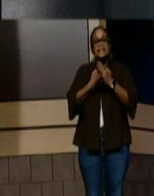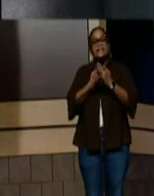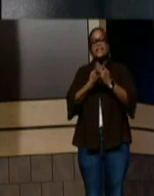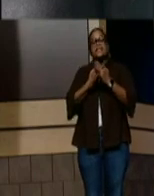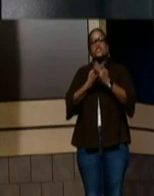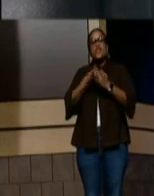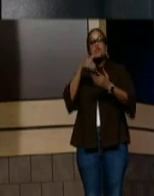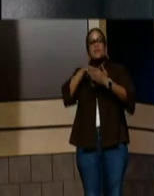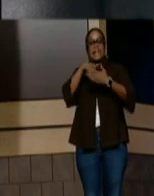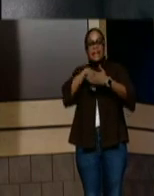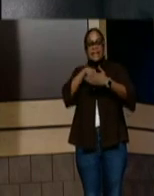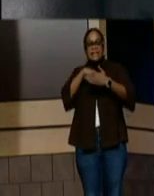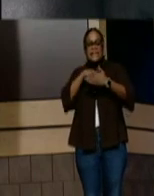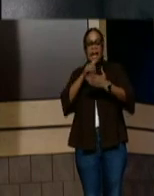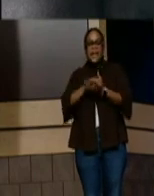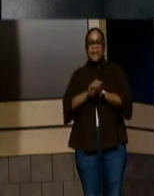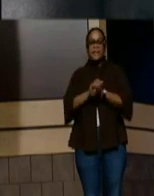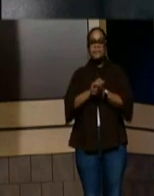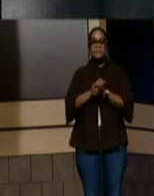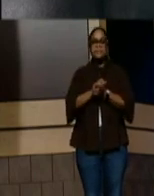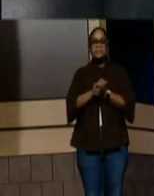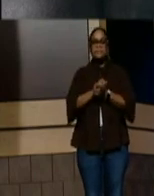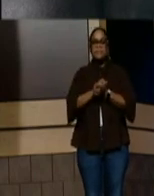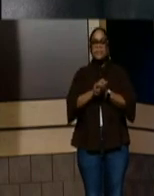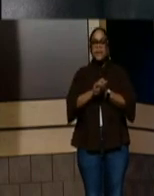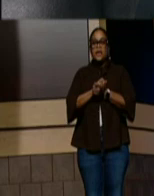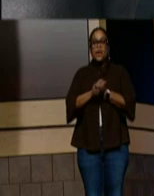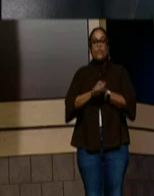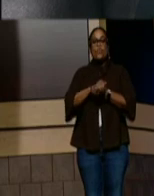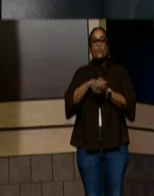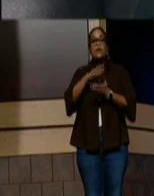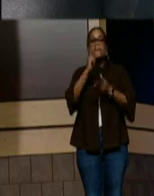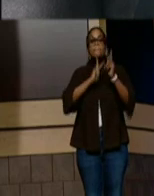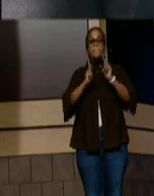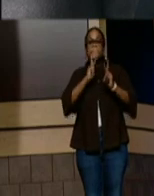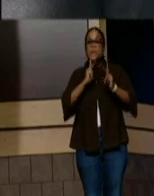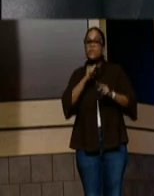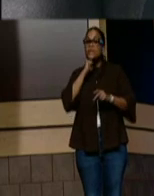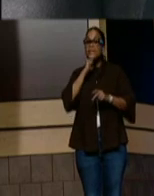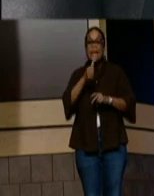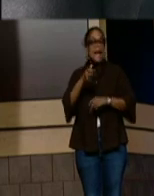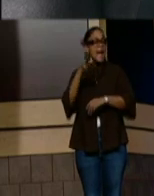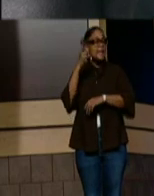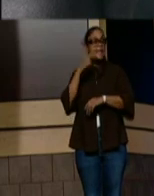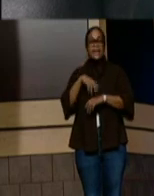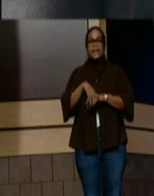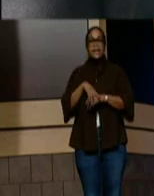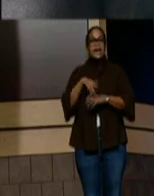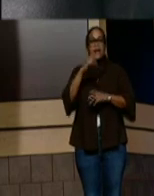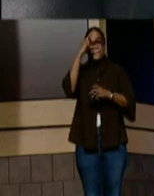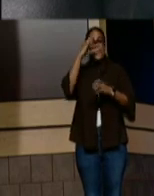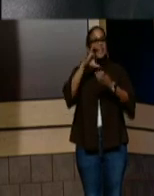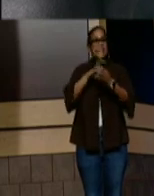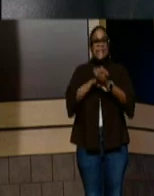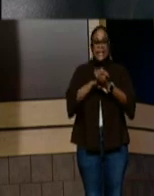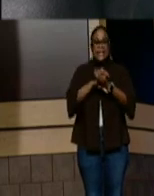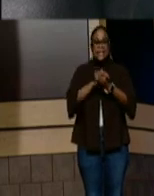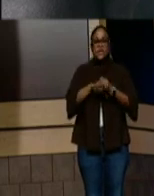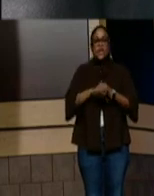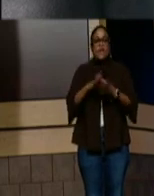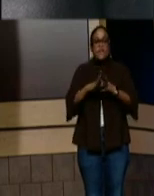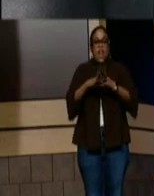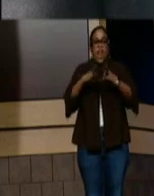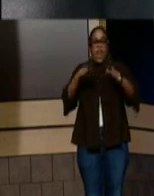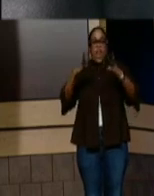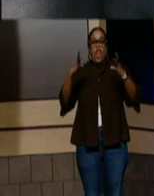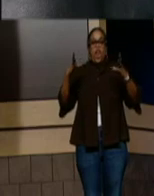close the lakefront. They said you could go for a walk, do these things, but people, some of them did not take it very seriously. So you had large groups